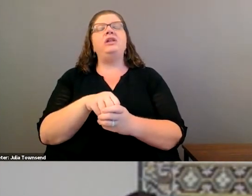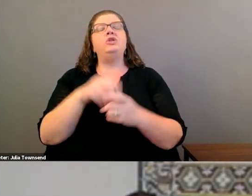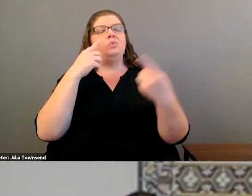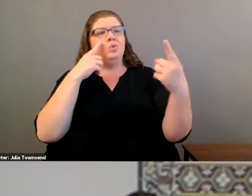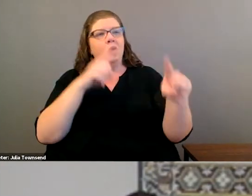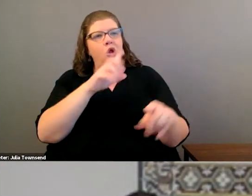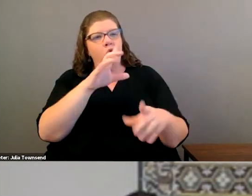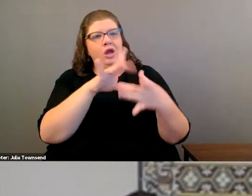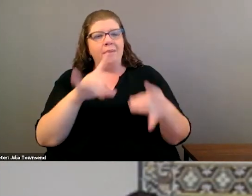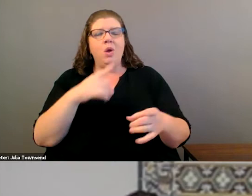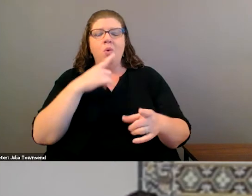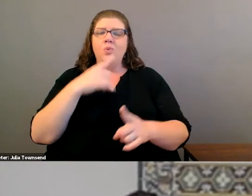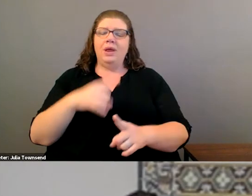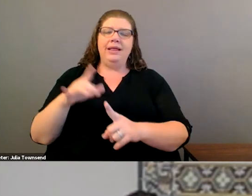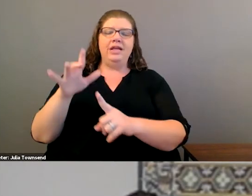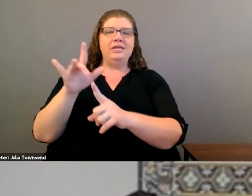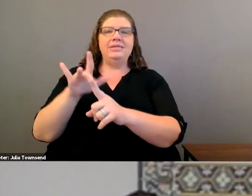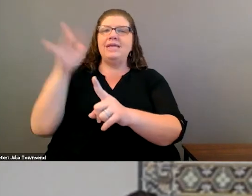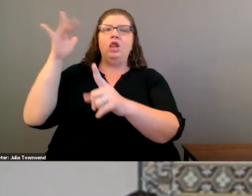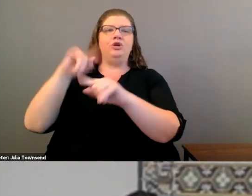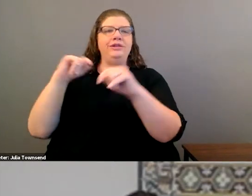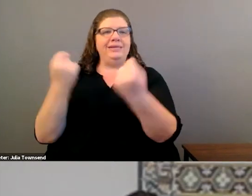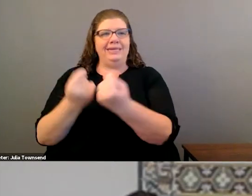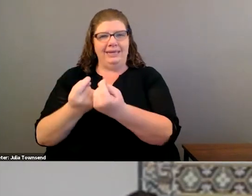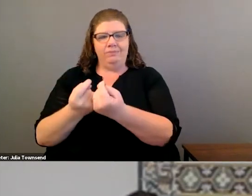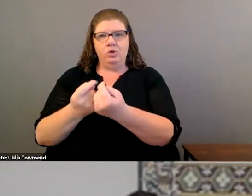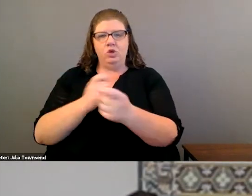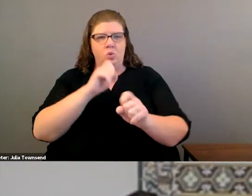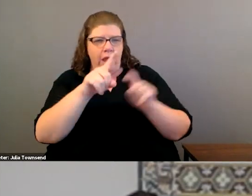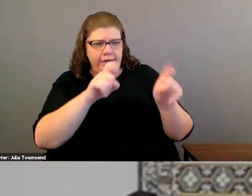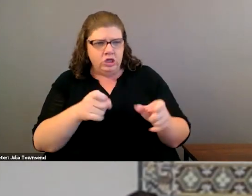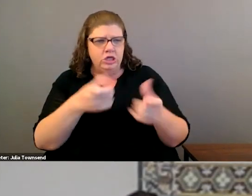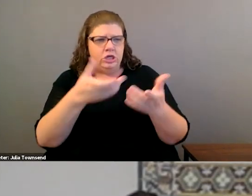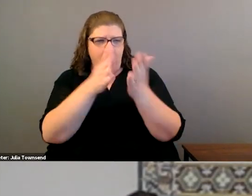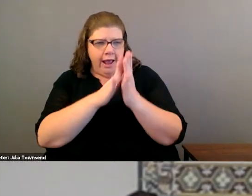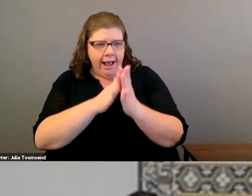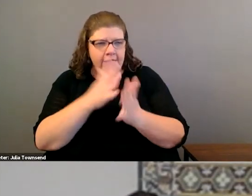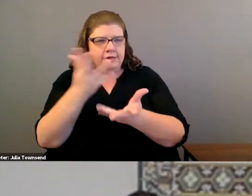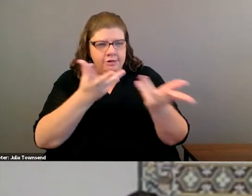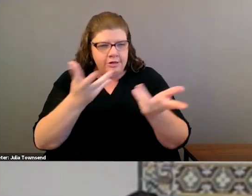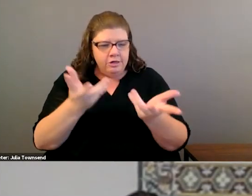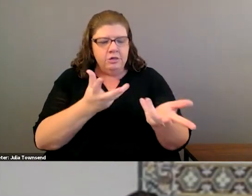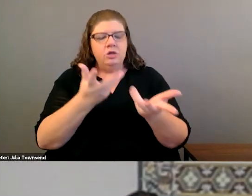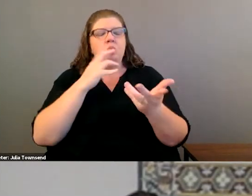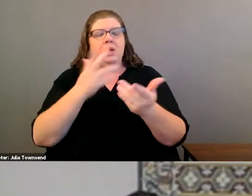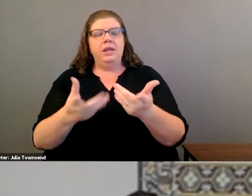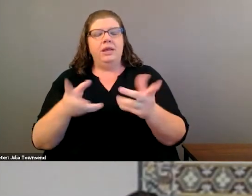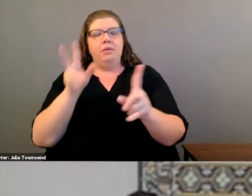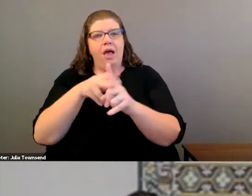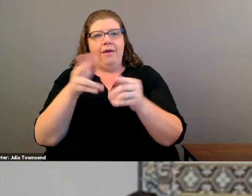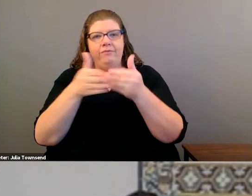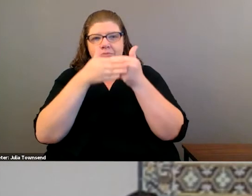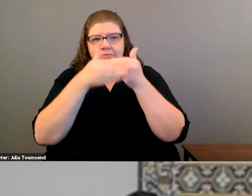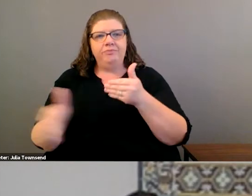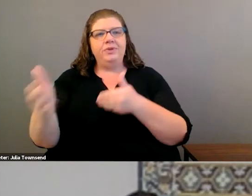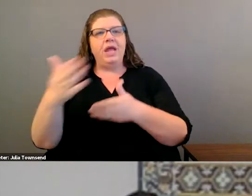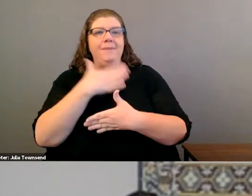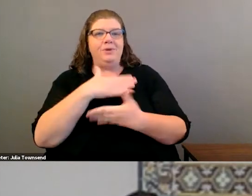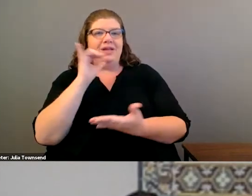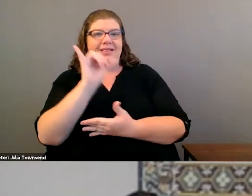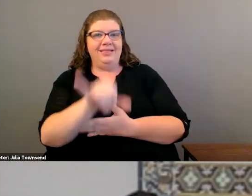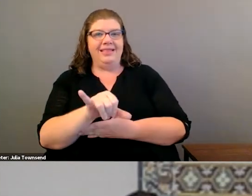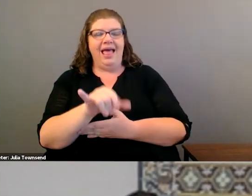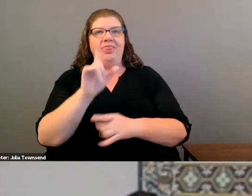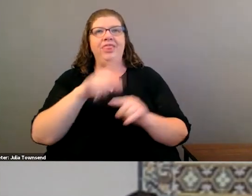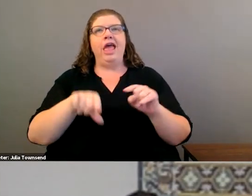really stellar team to really question, ask, and to be relevant to where we're going forward. So I really appreciated that, as opposed to we're just going to follow what